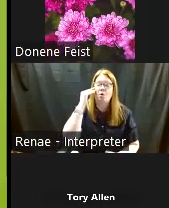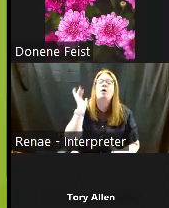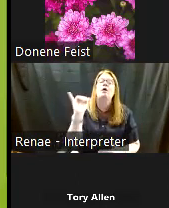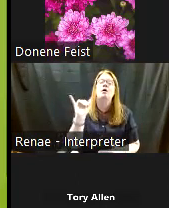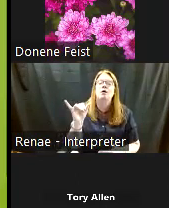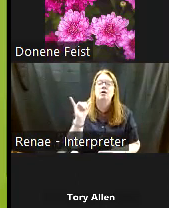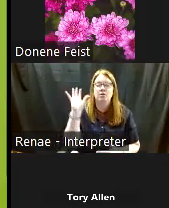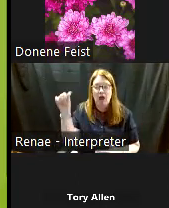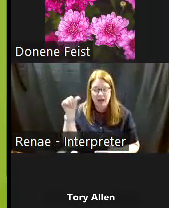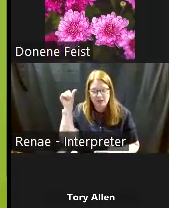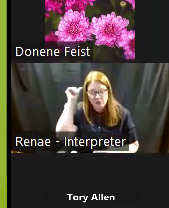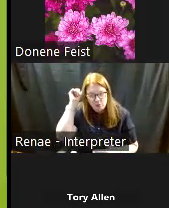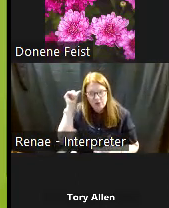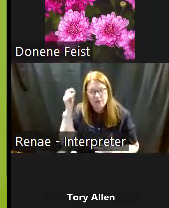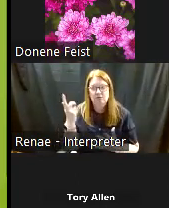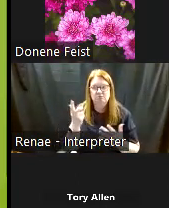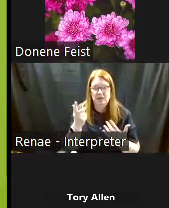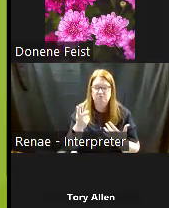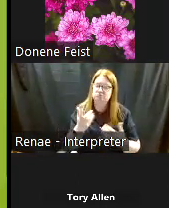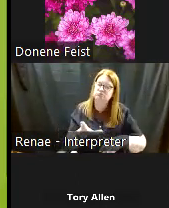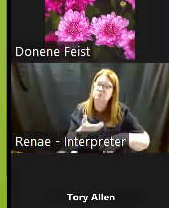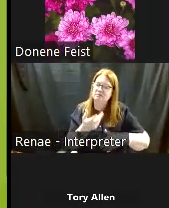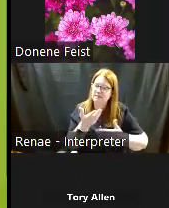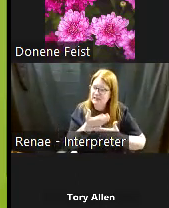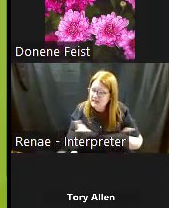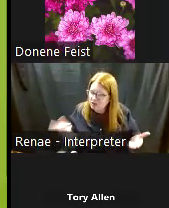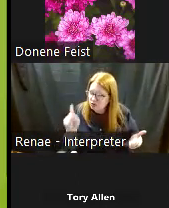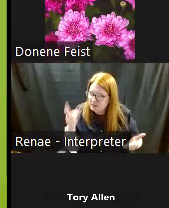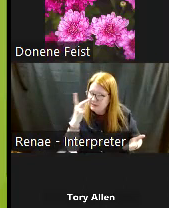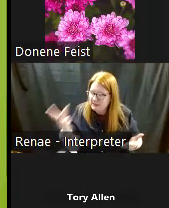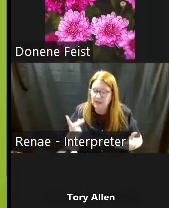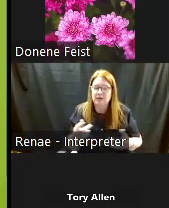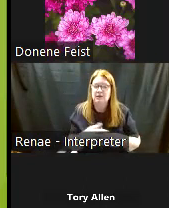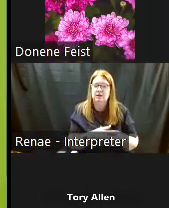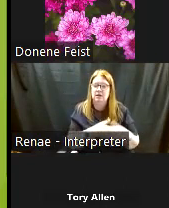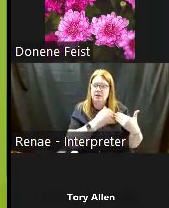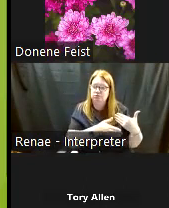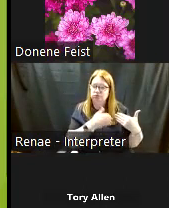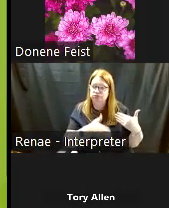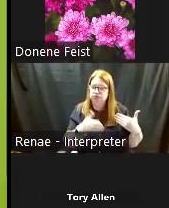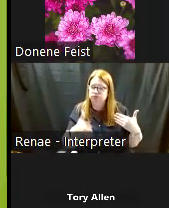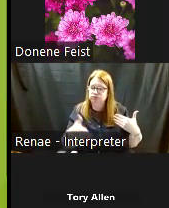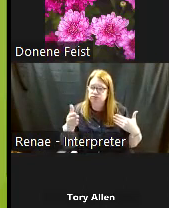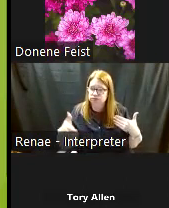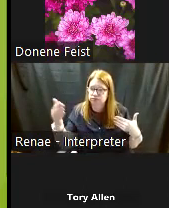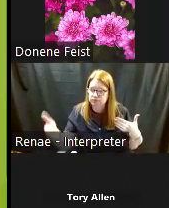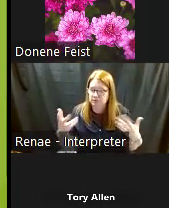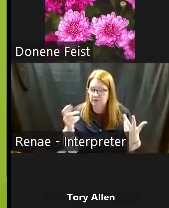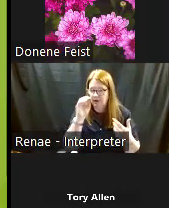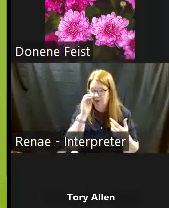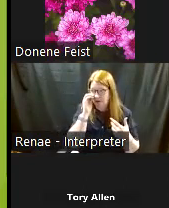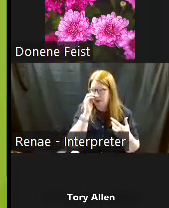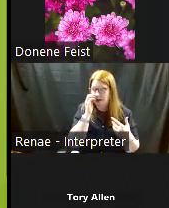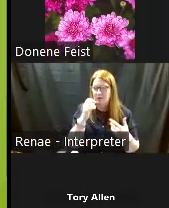also providing education about auditory milestones, and especially if there are any risk factors for hearing loss that we're, following up,